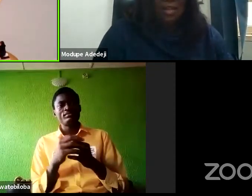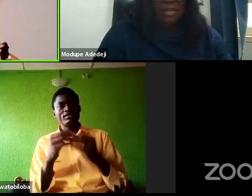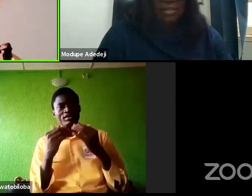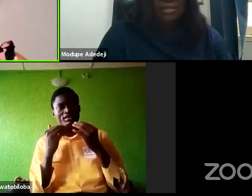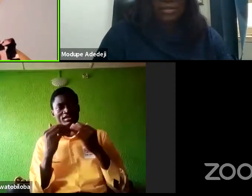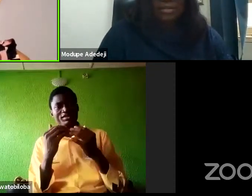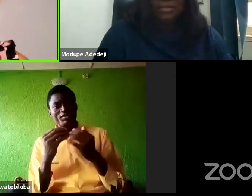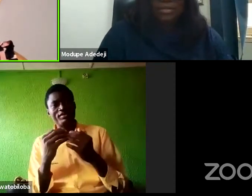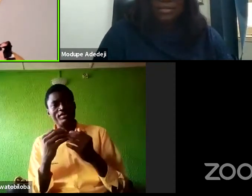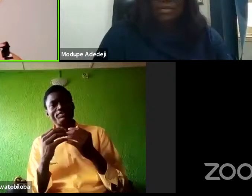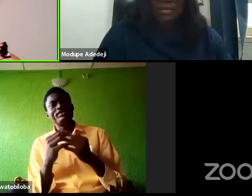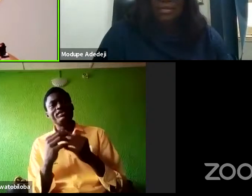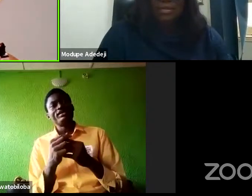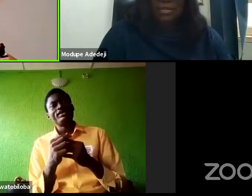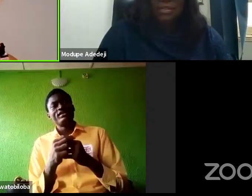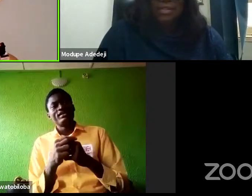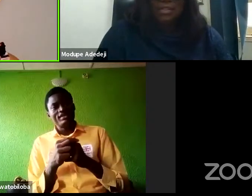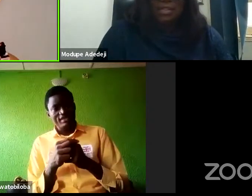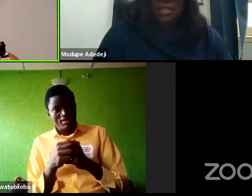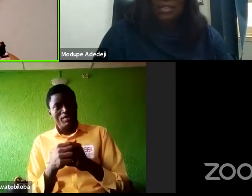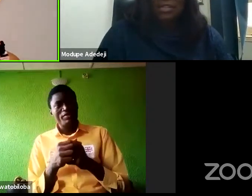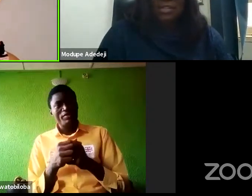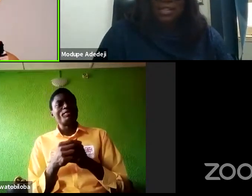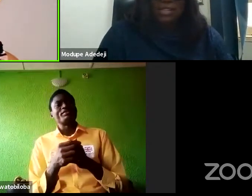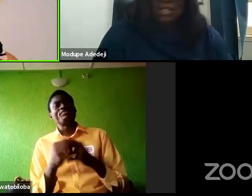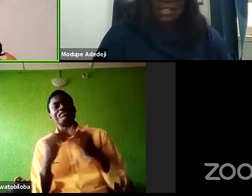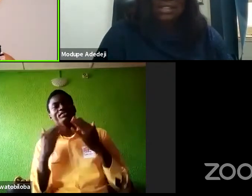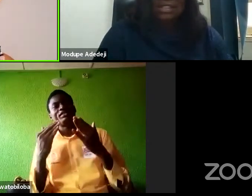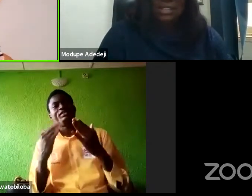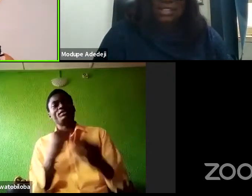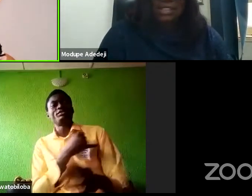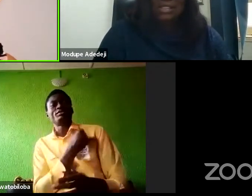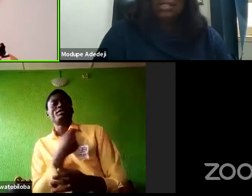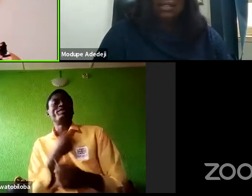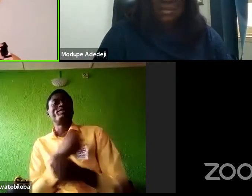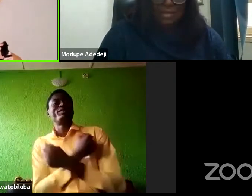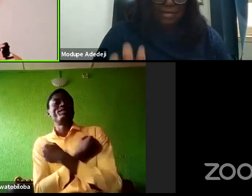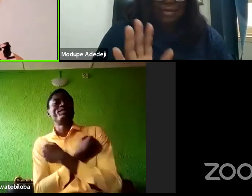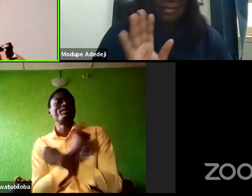thank you for always being there, Mr. Joshua. We love you. Bye.